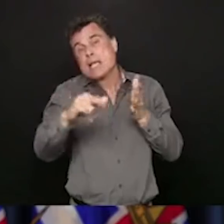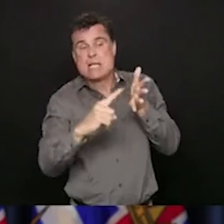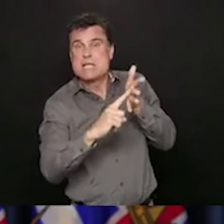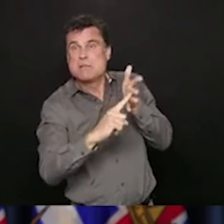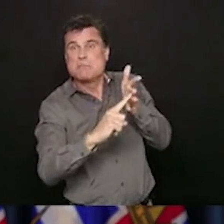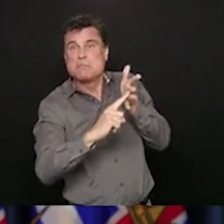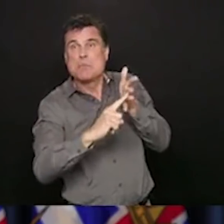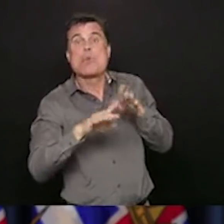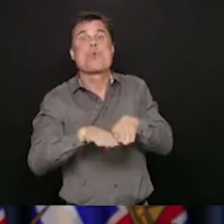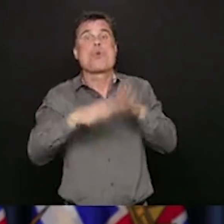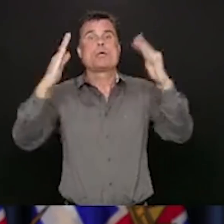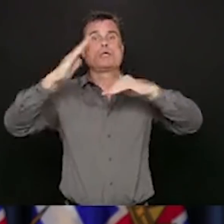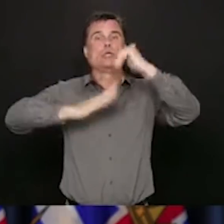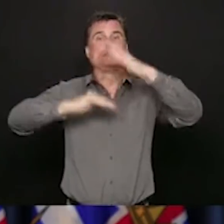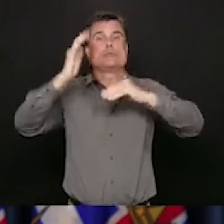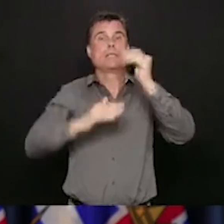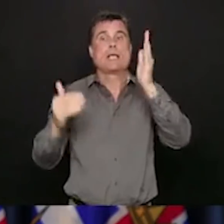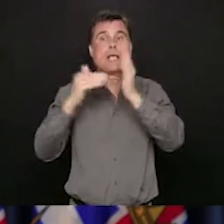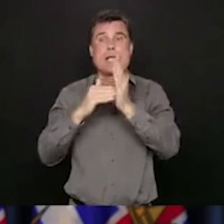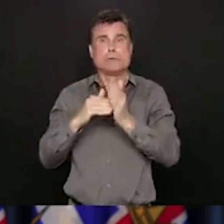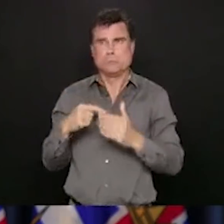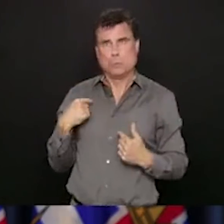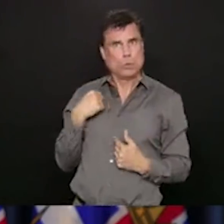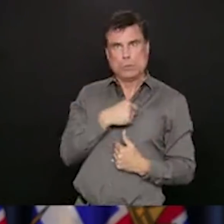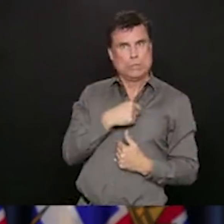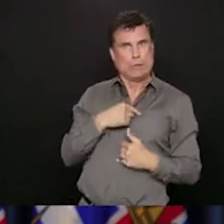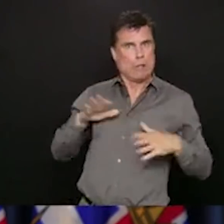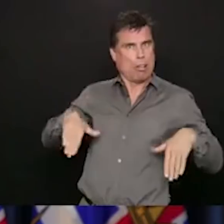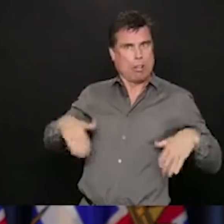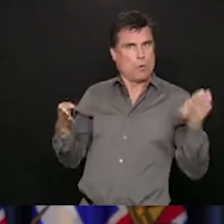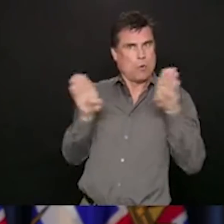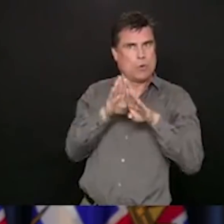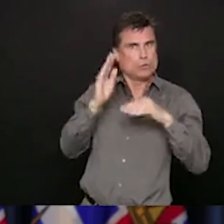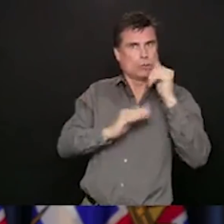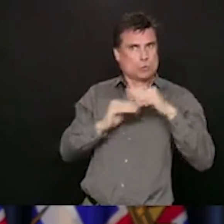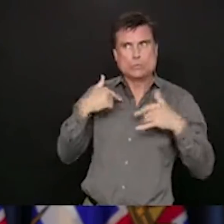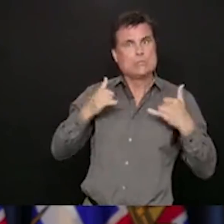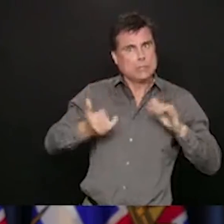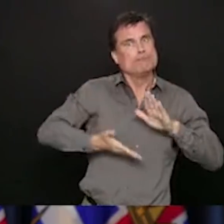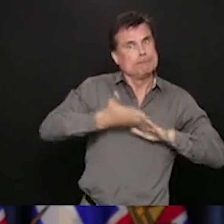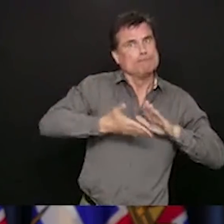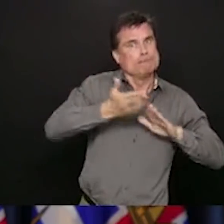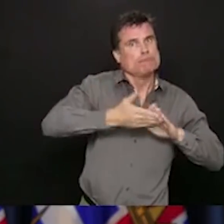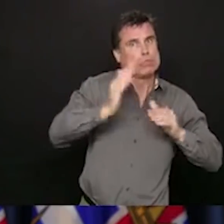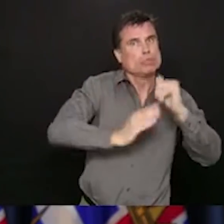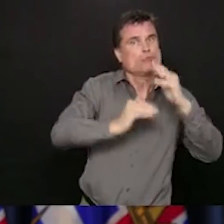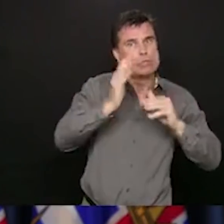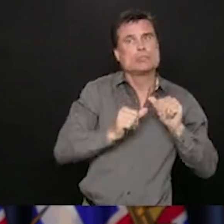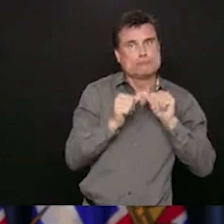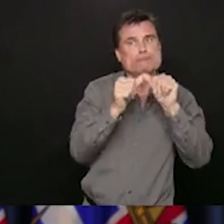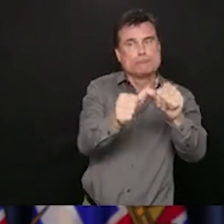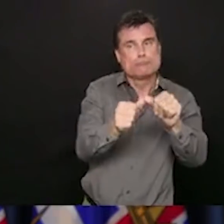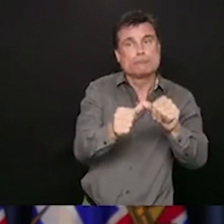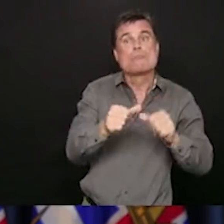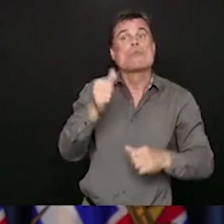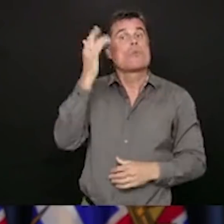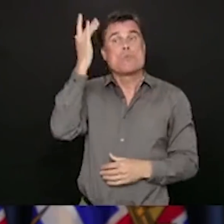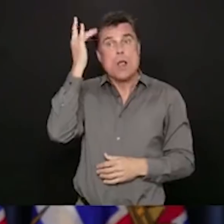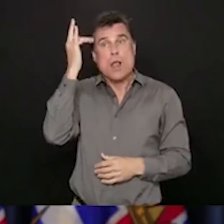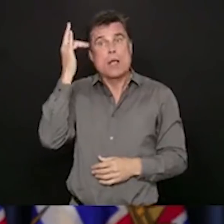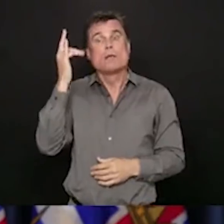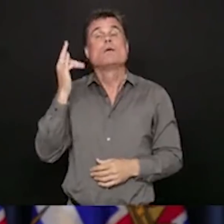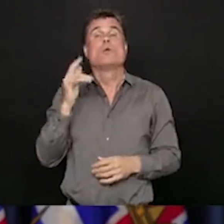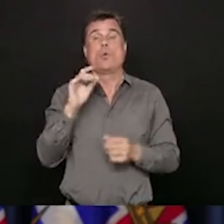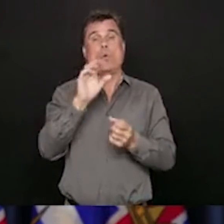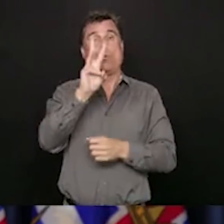a calculated choice that we made based on the work of WorkSafe and the Public Health Office to put in place guidelines for